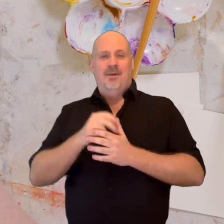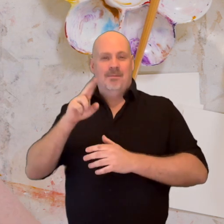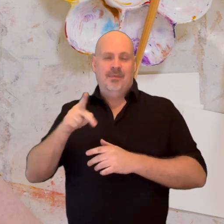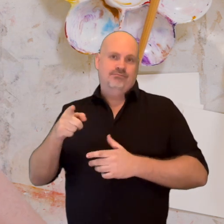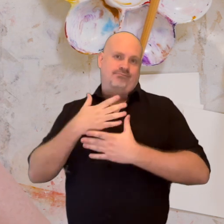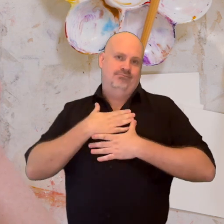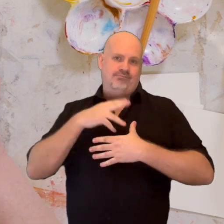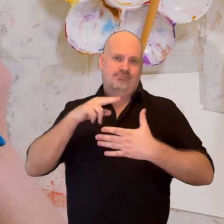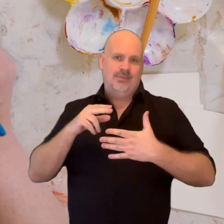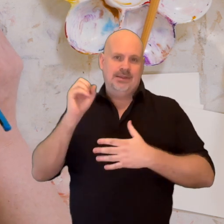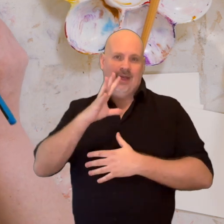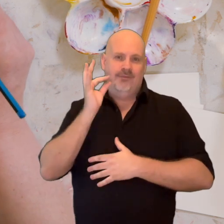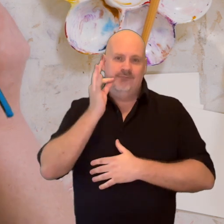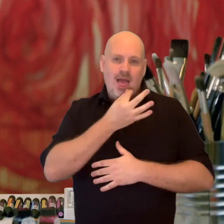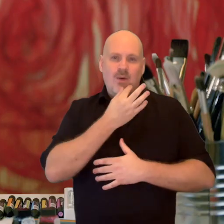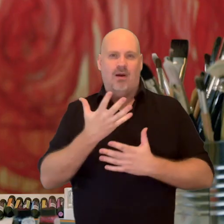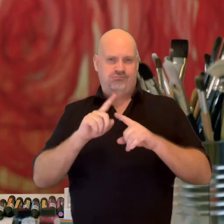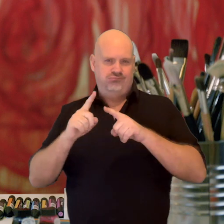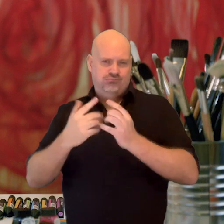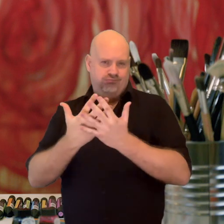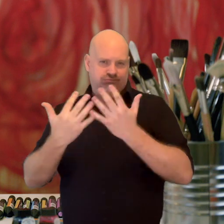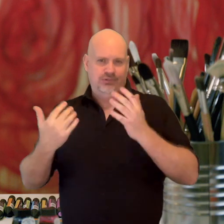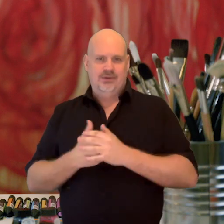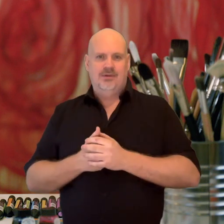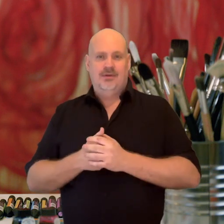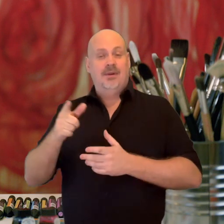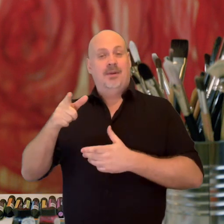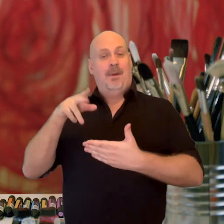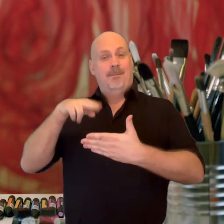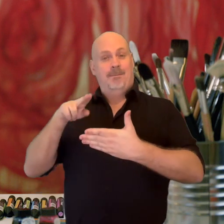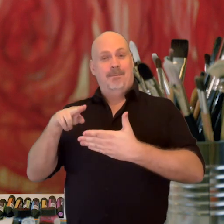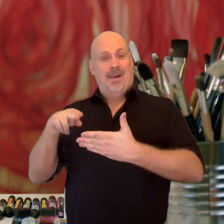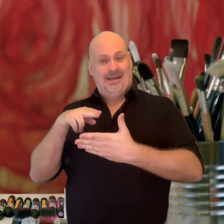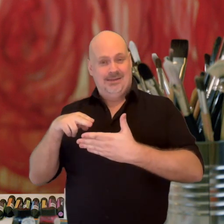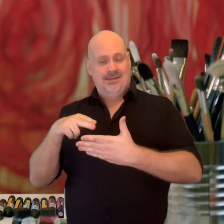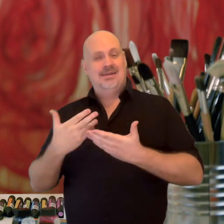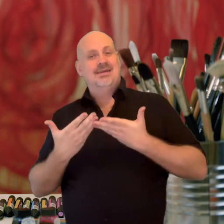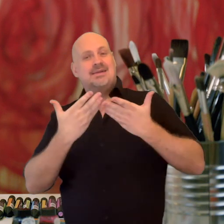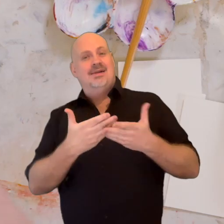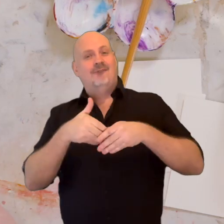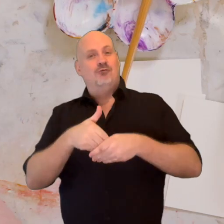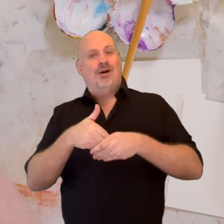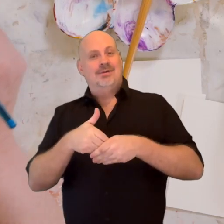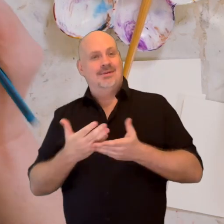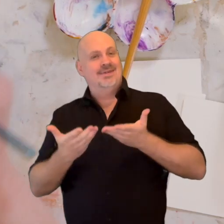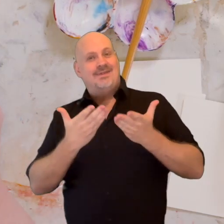sunflowers, and painted them as a gift for his friend.